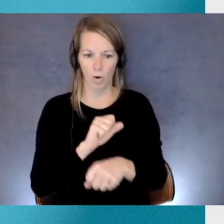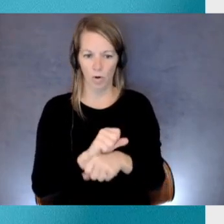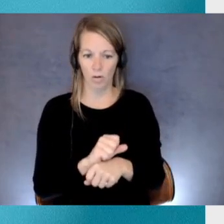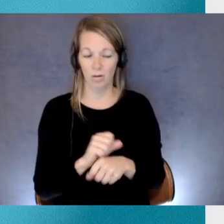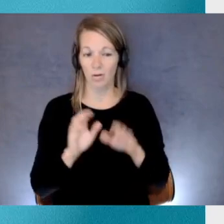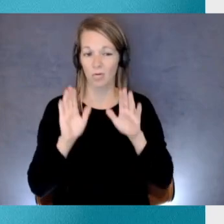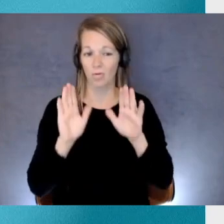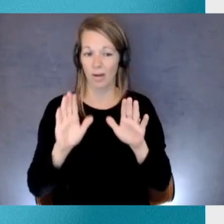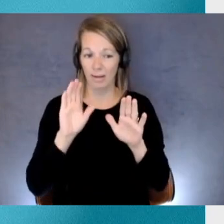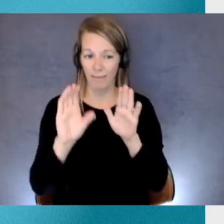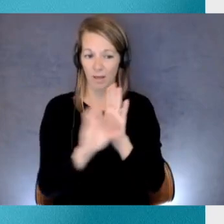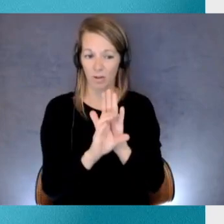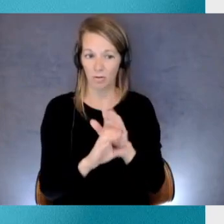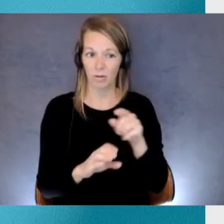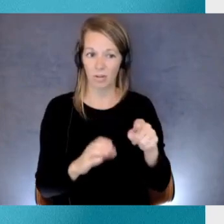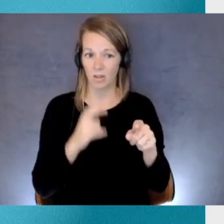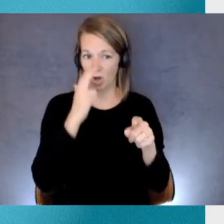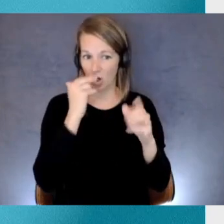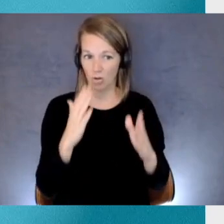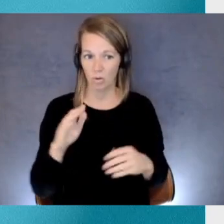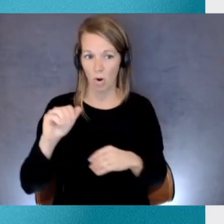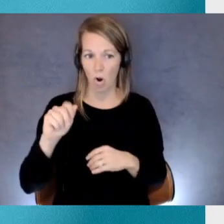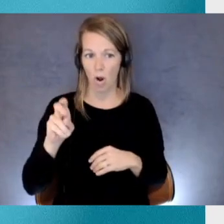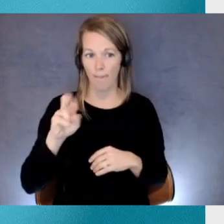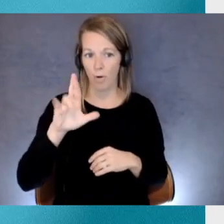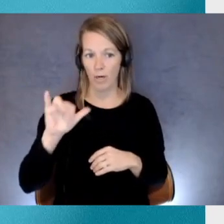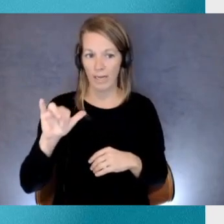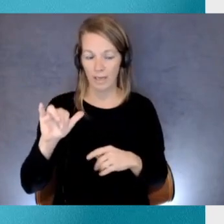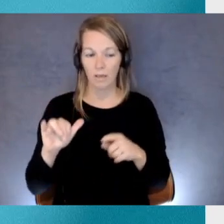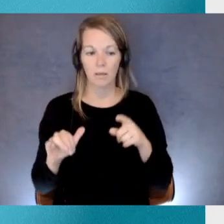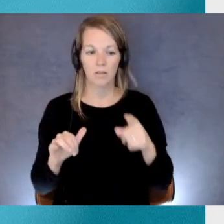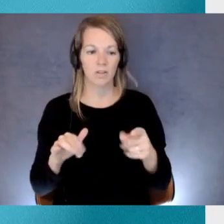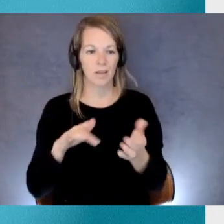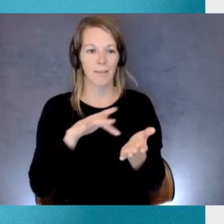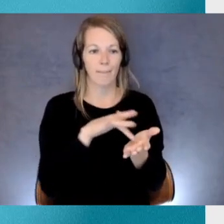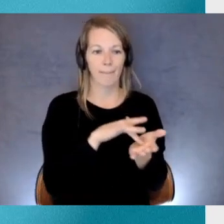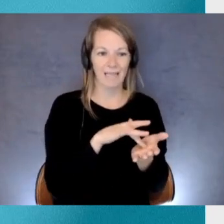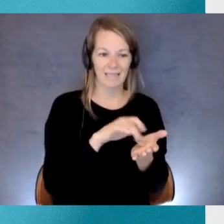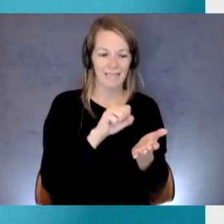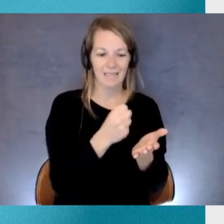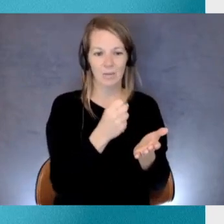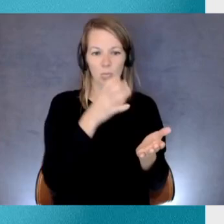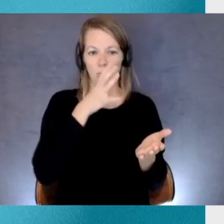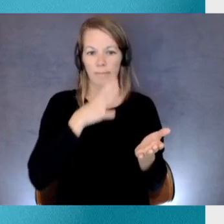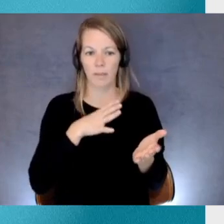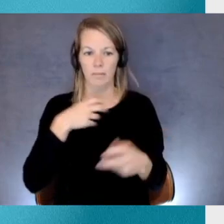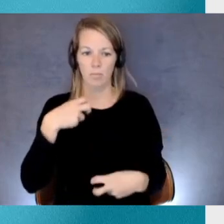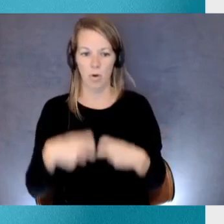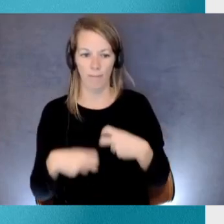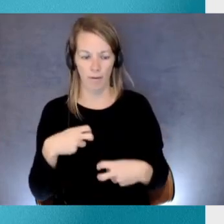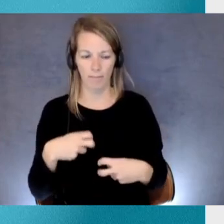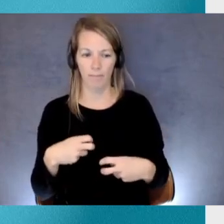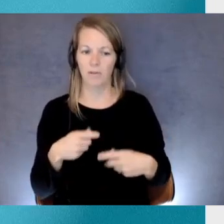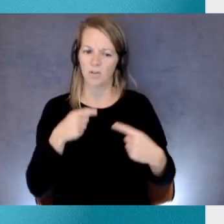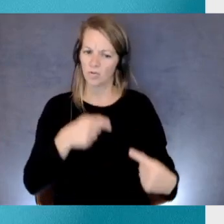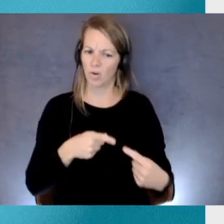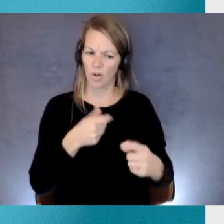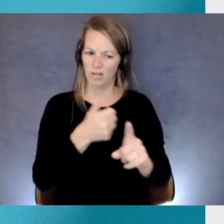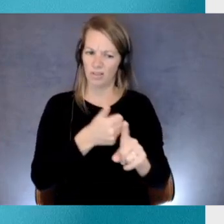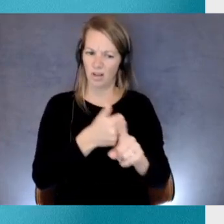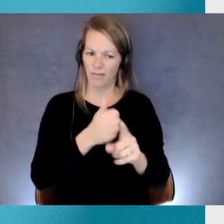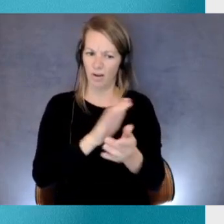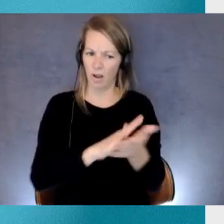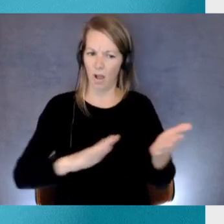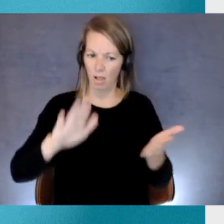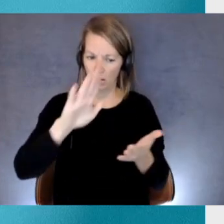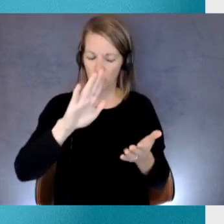comic by a cartoonist named Aubrey Hirsch called Medicine's Women Problem. And she starts with this struggle of herself in high school or in college,